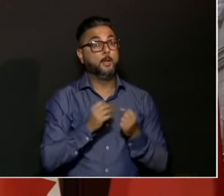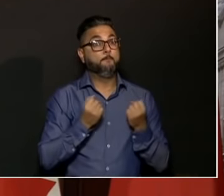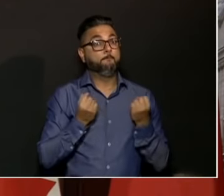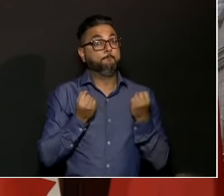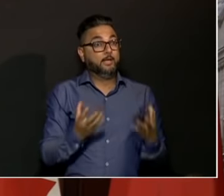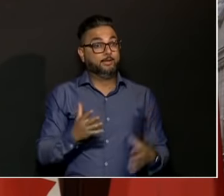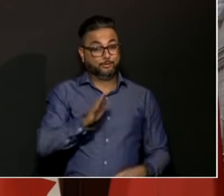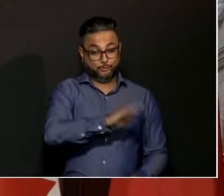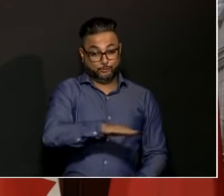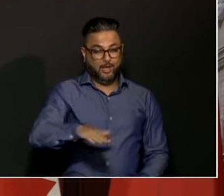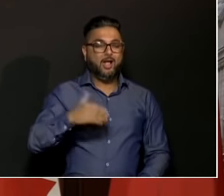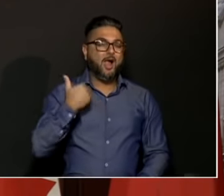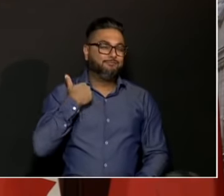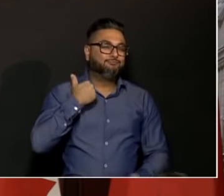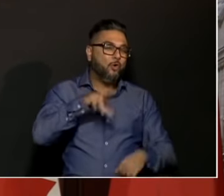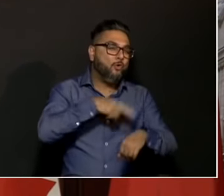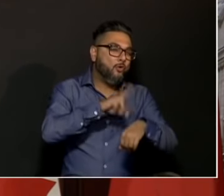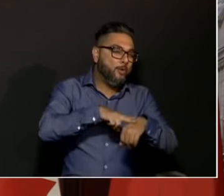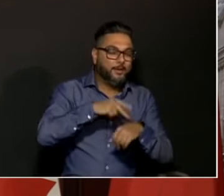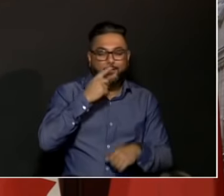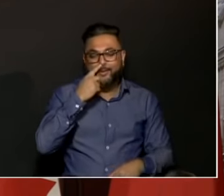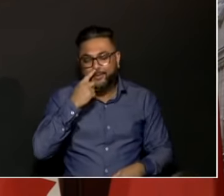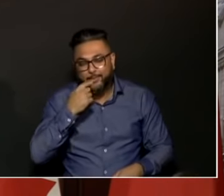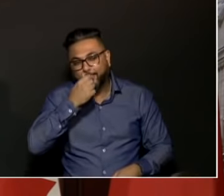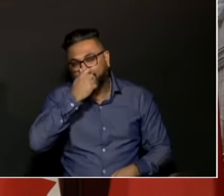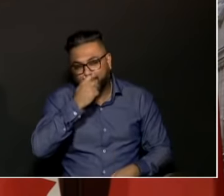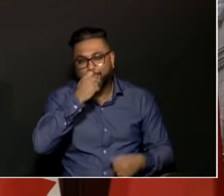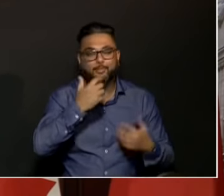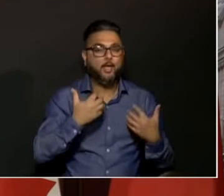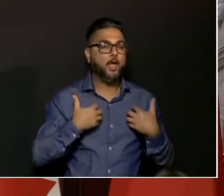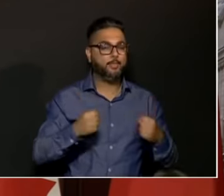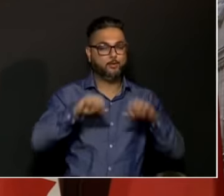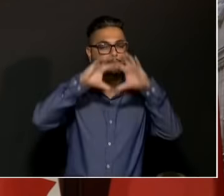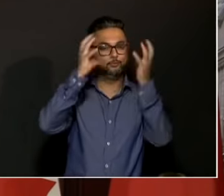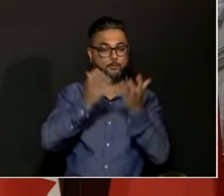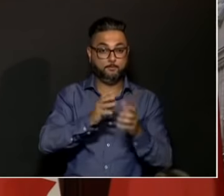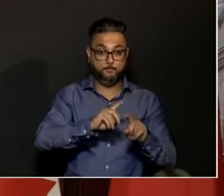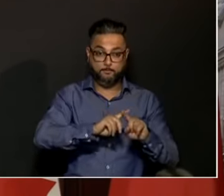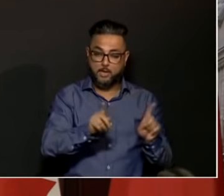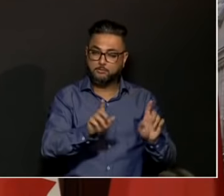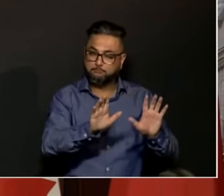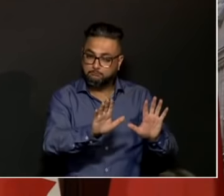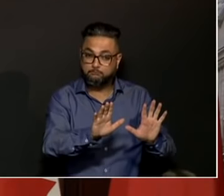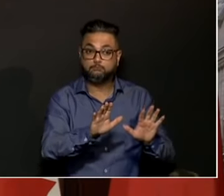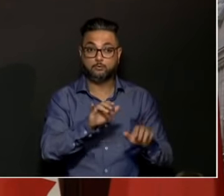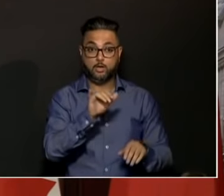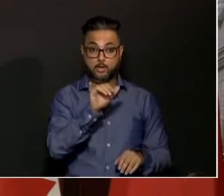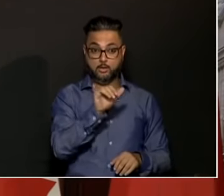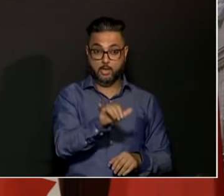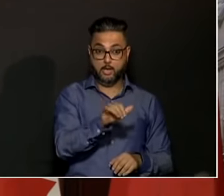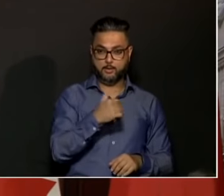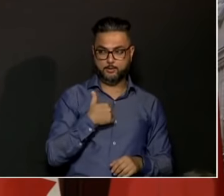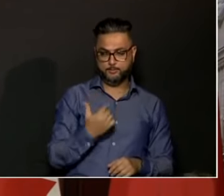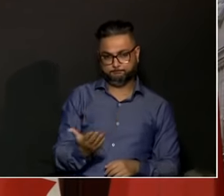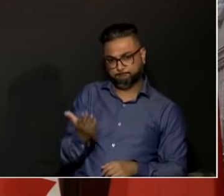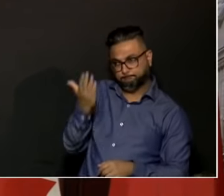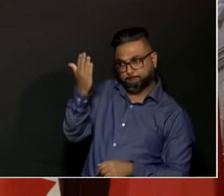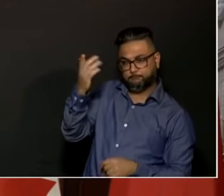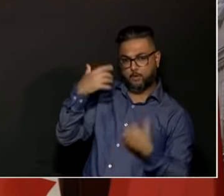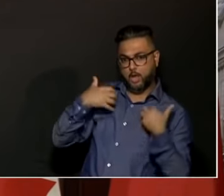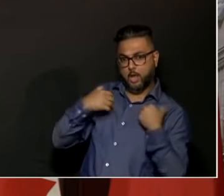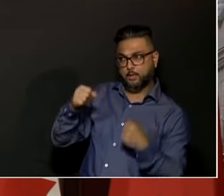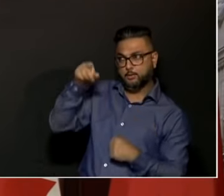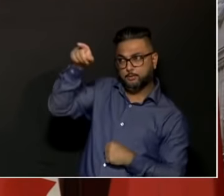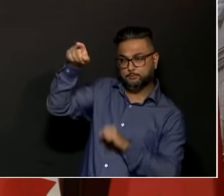throughout the school year, but they're otherwise healthy. So we have referred the issue to the health measures table and to the chief medical officer